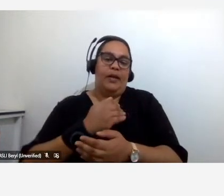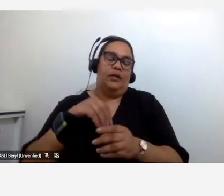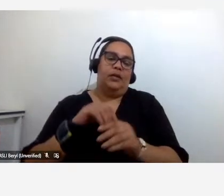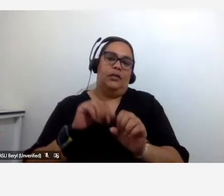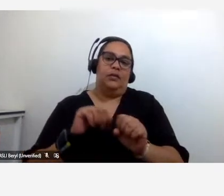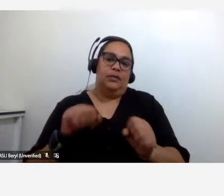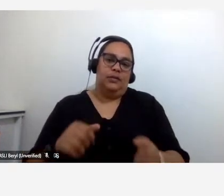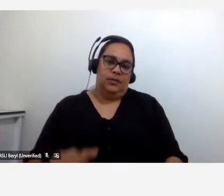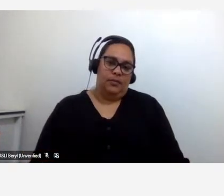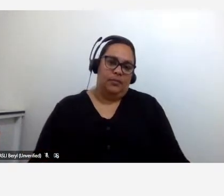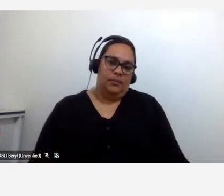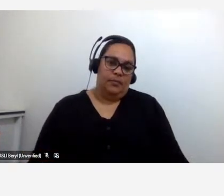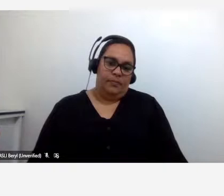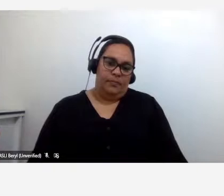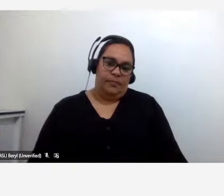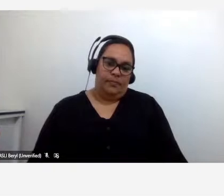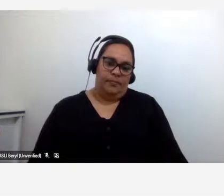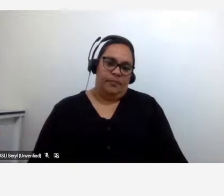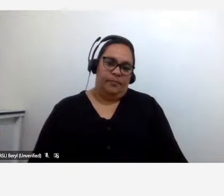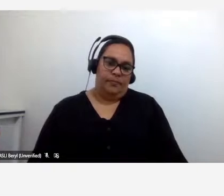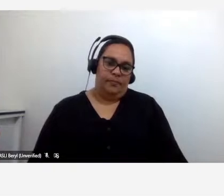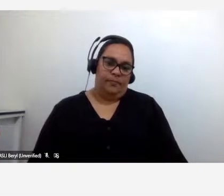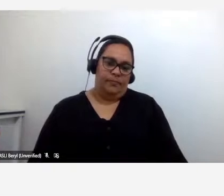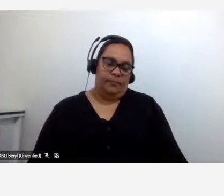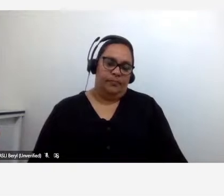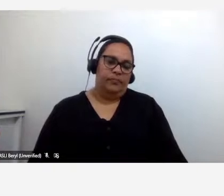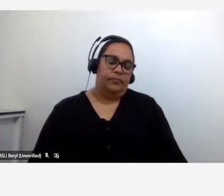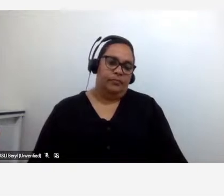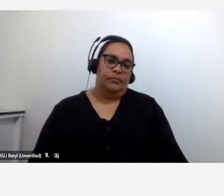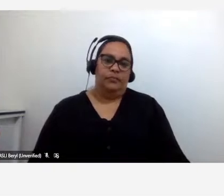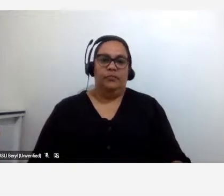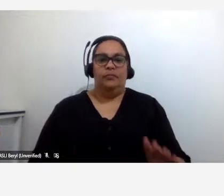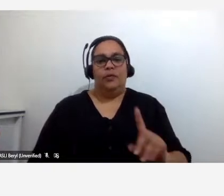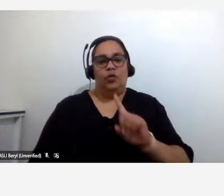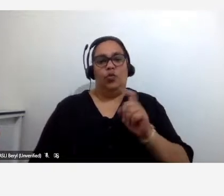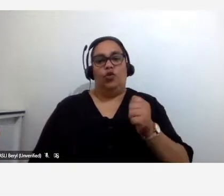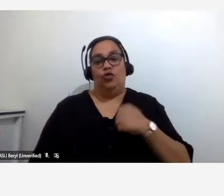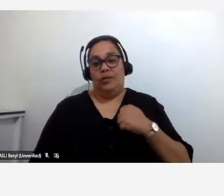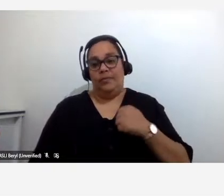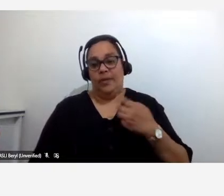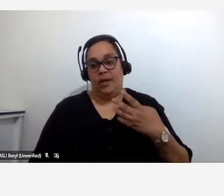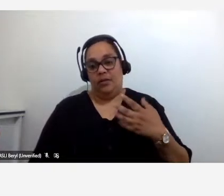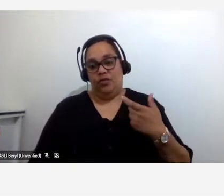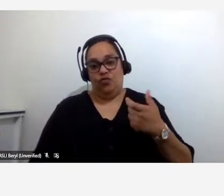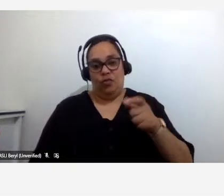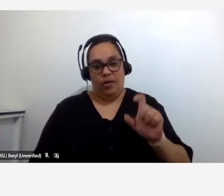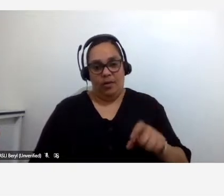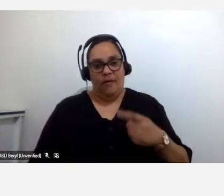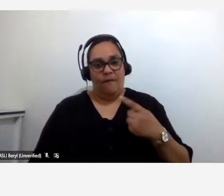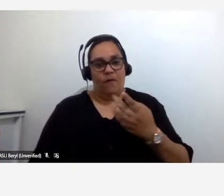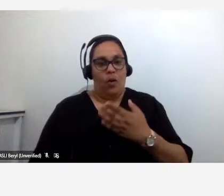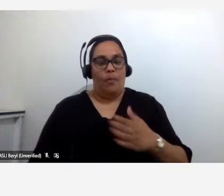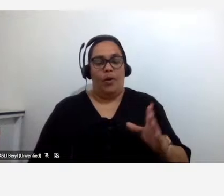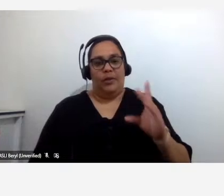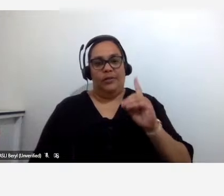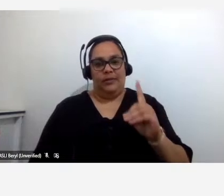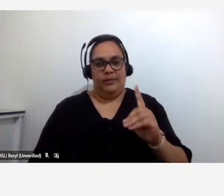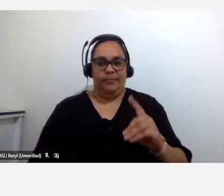instance. You know, so those are my questions, Chair, for Part